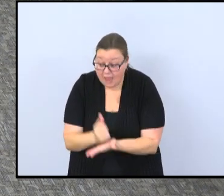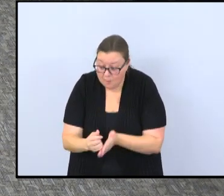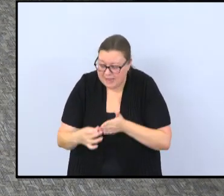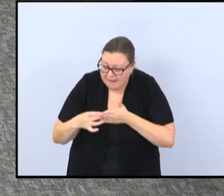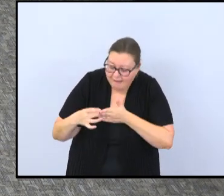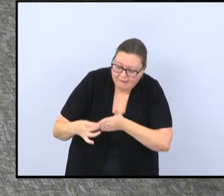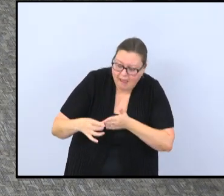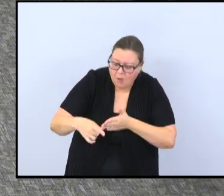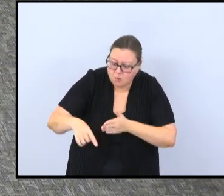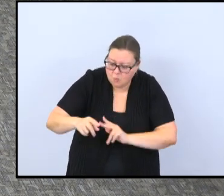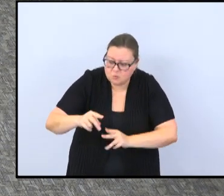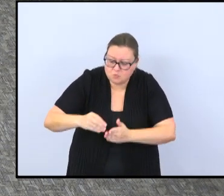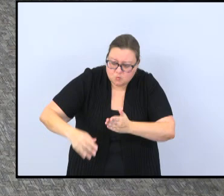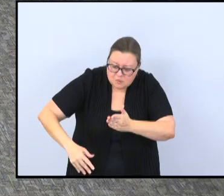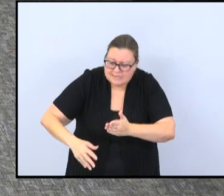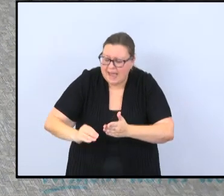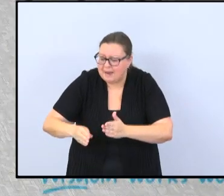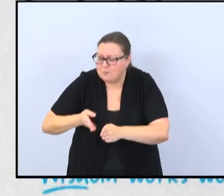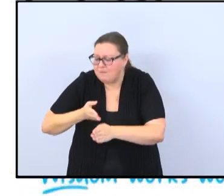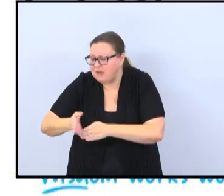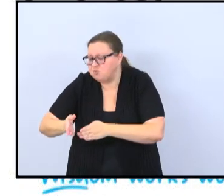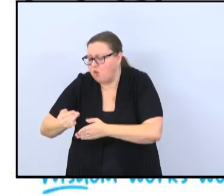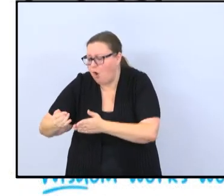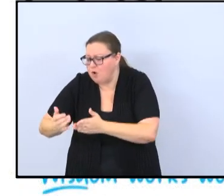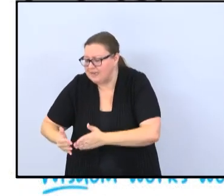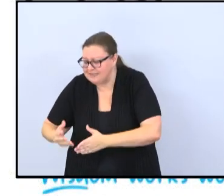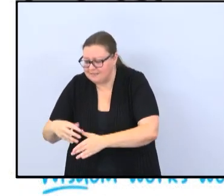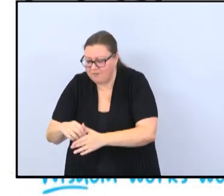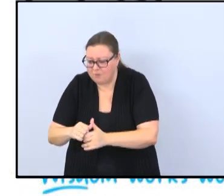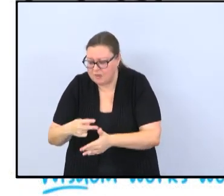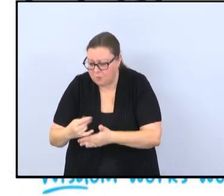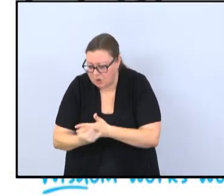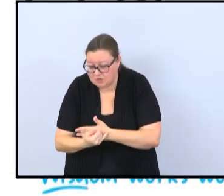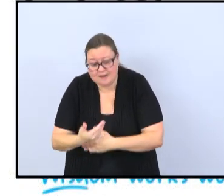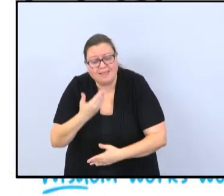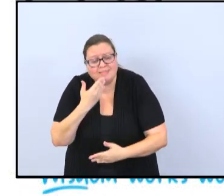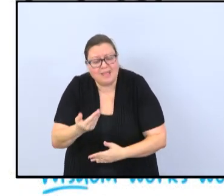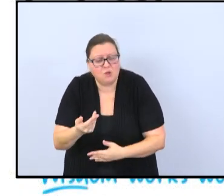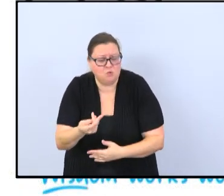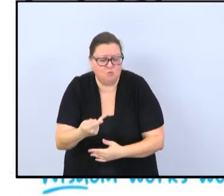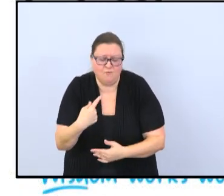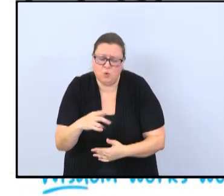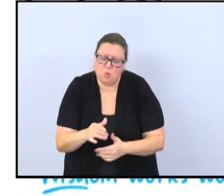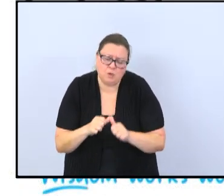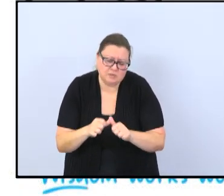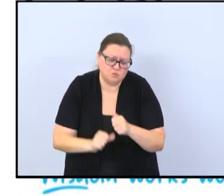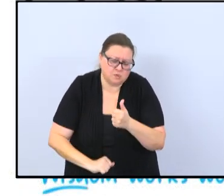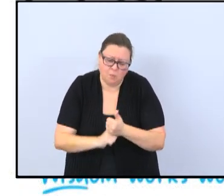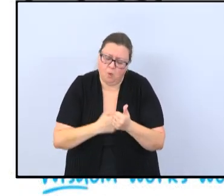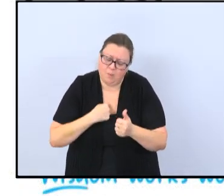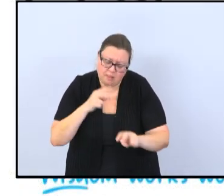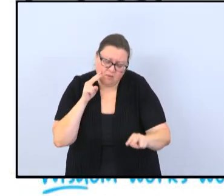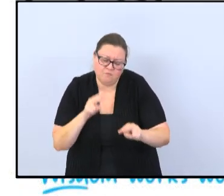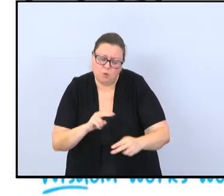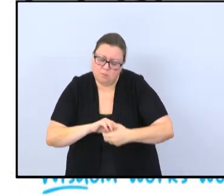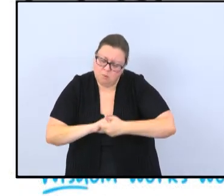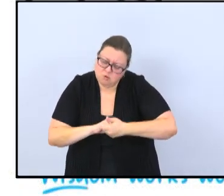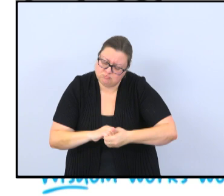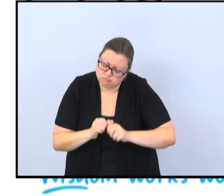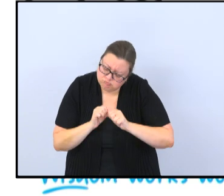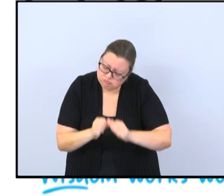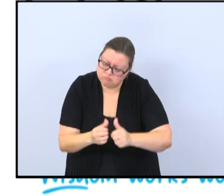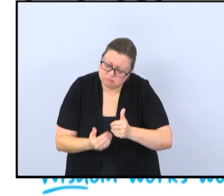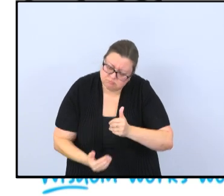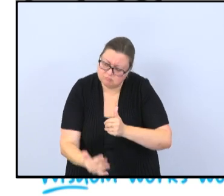guiding professional artists in the project. Thank you, O'Connell Robertson, for your continued support. We look forward to partnering with you on many